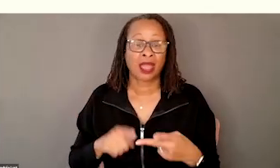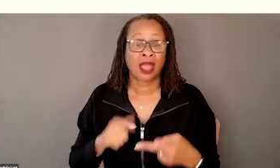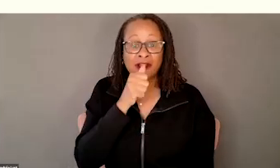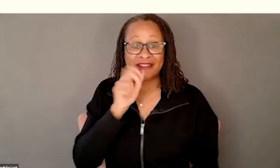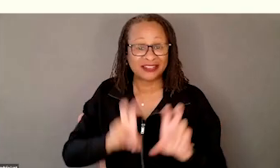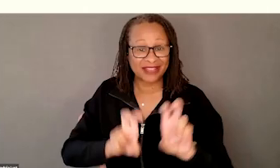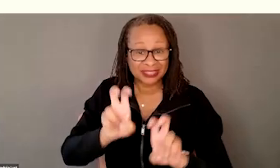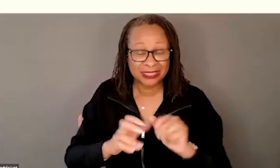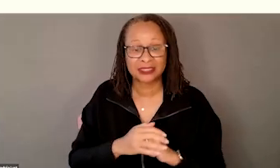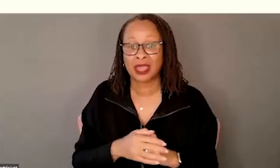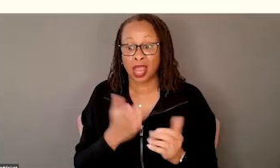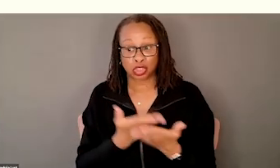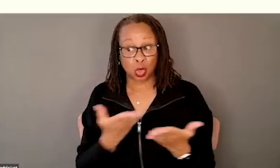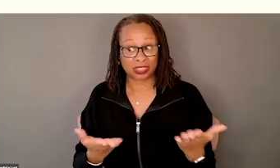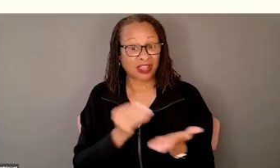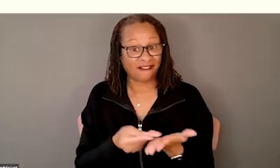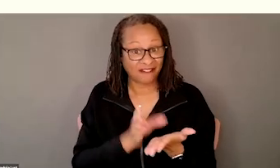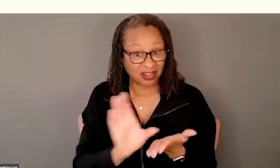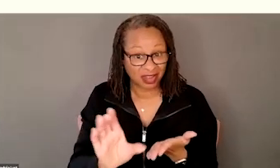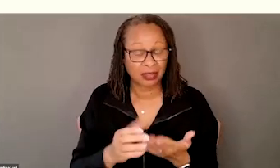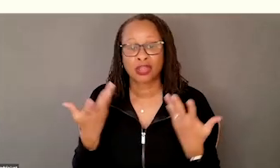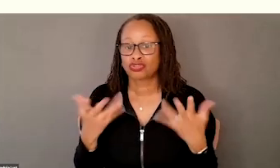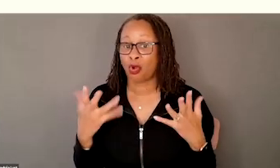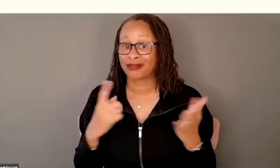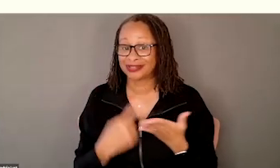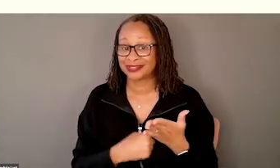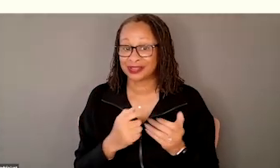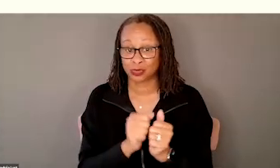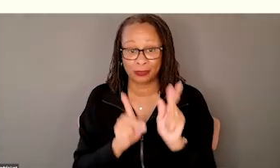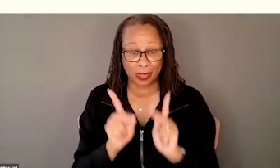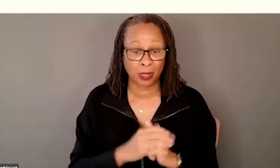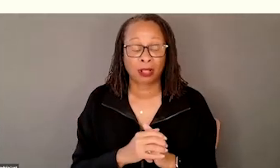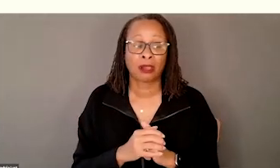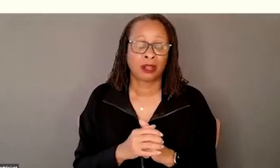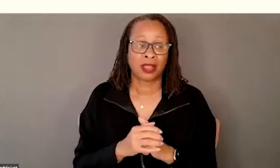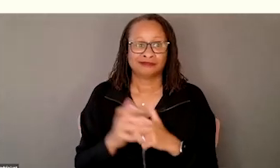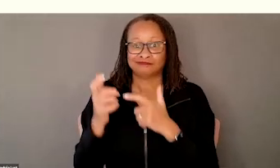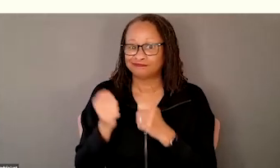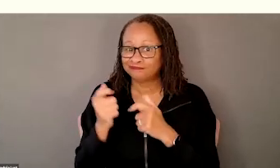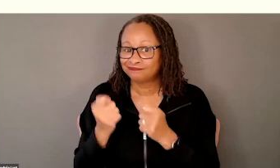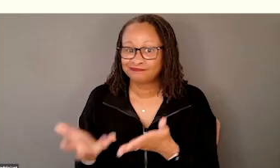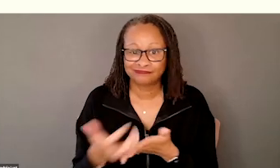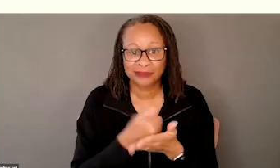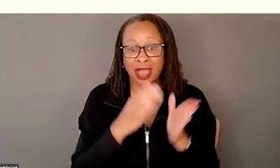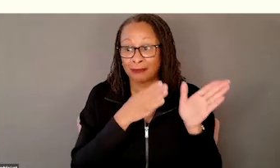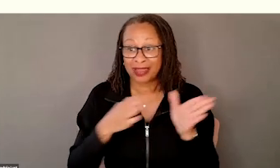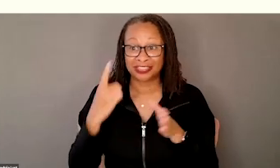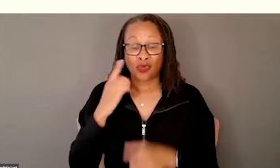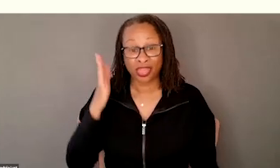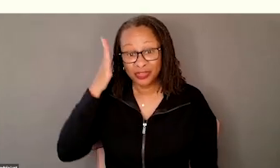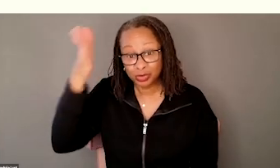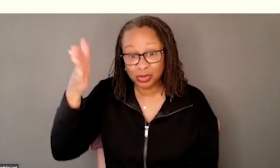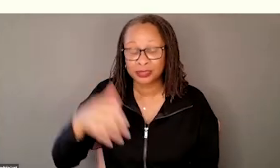any sources of funding that you're already discussing with people or just plans for the future?